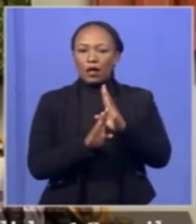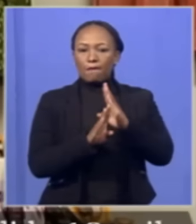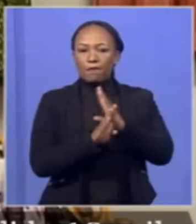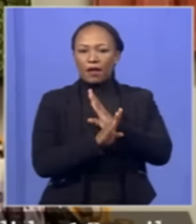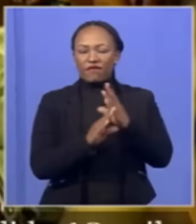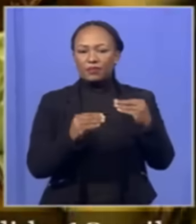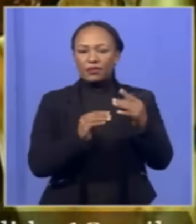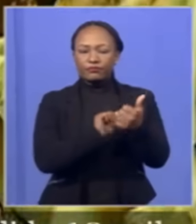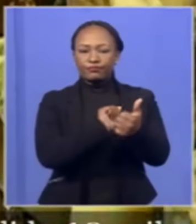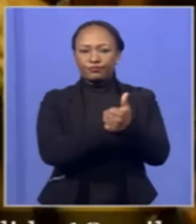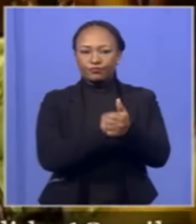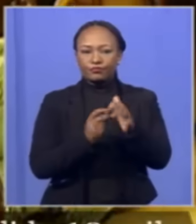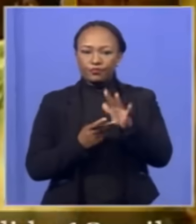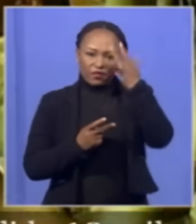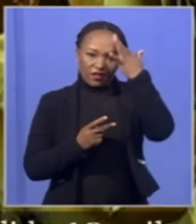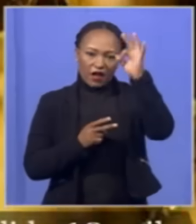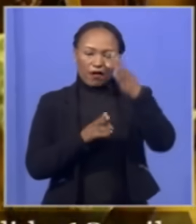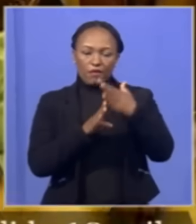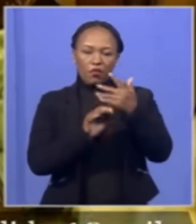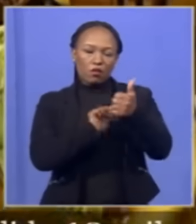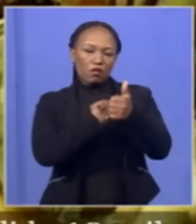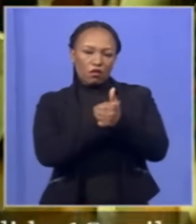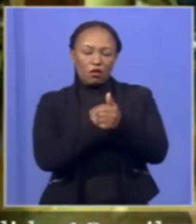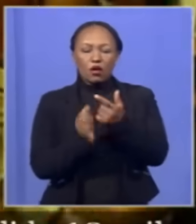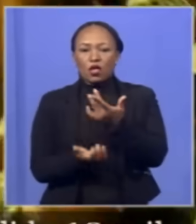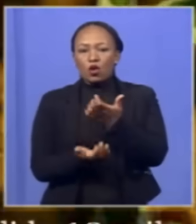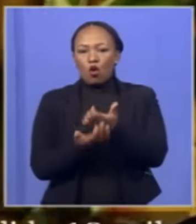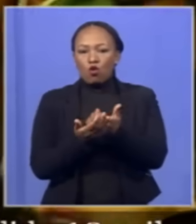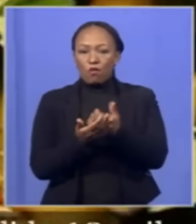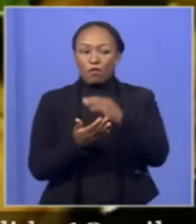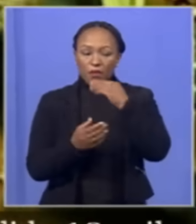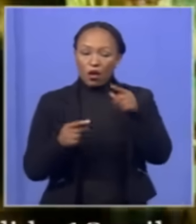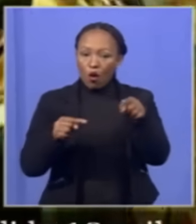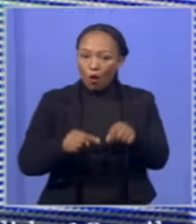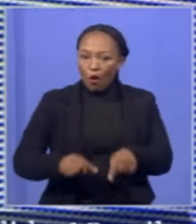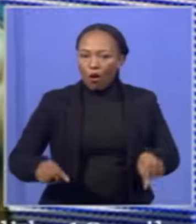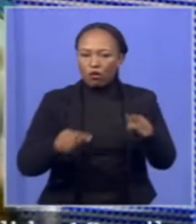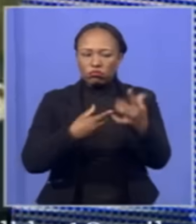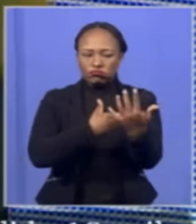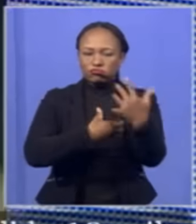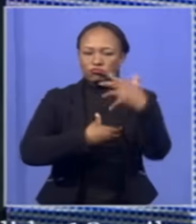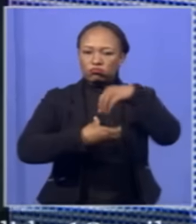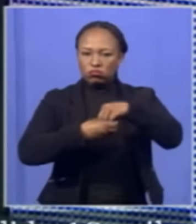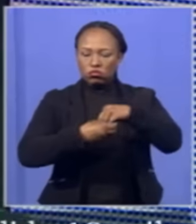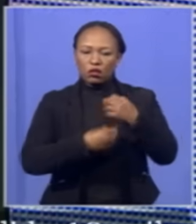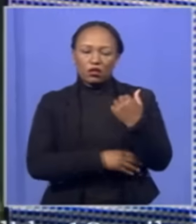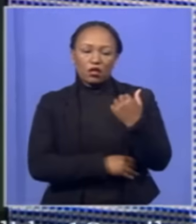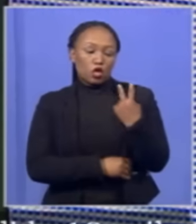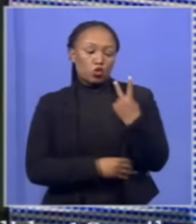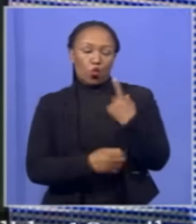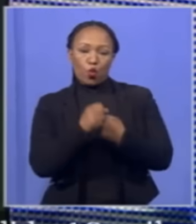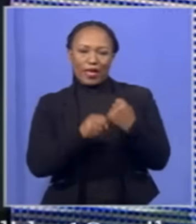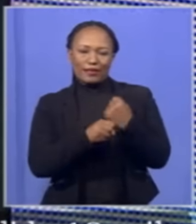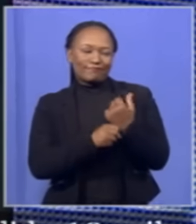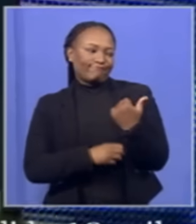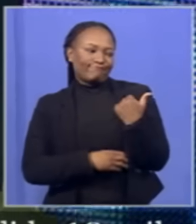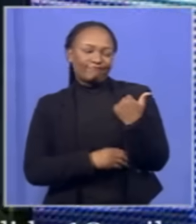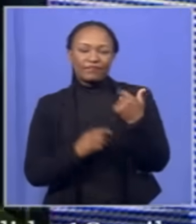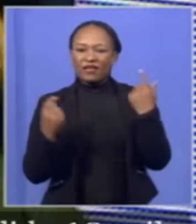sa puso ke go tlhomamisa gore ikonomi e akaretsa batho botlhe. Mo dingwageng tse pedi tse Makhufe e neng e sa nna